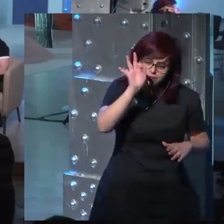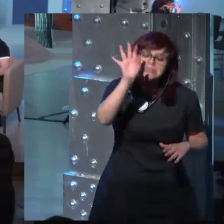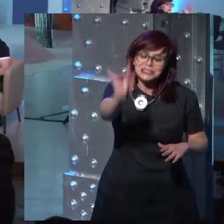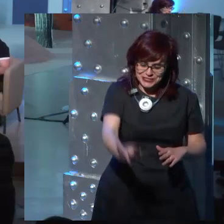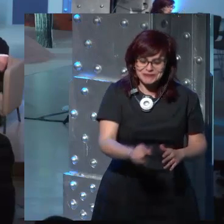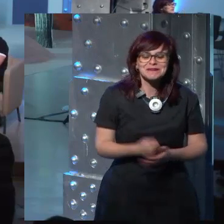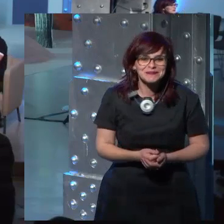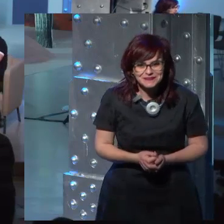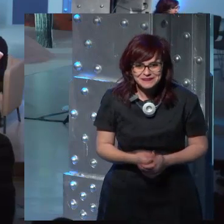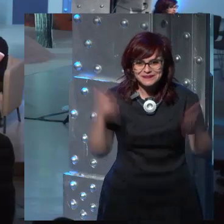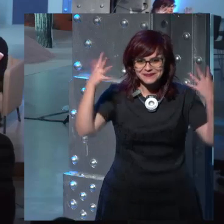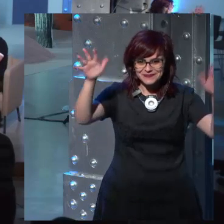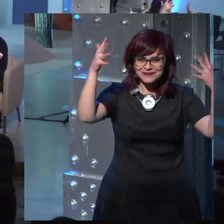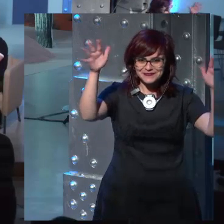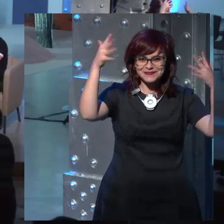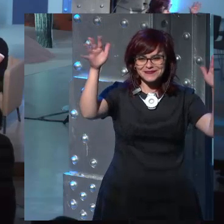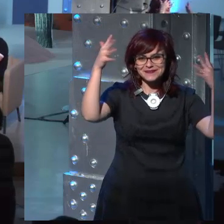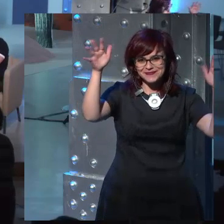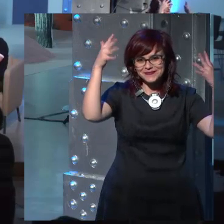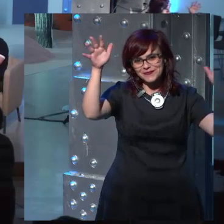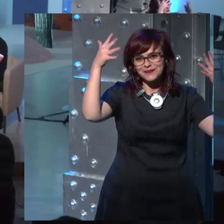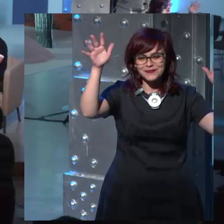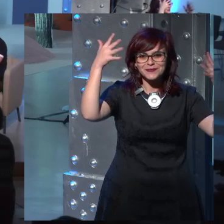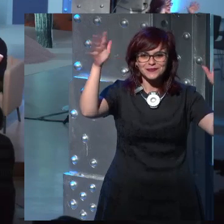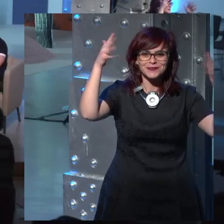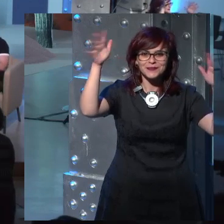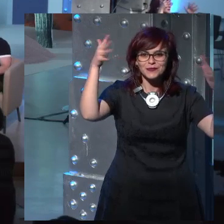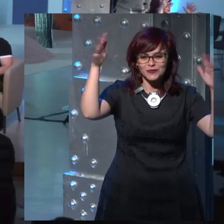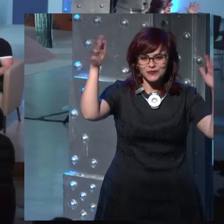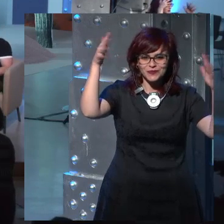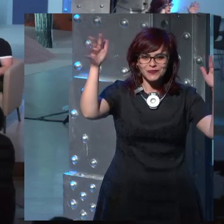Yes. Do you think that?